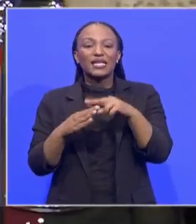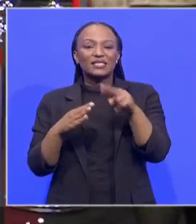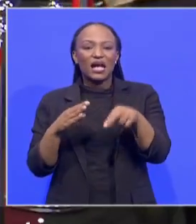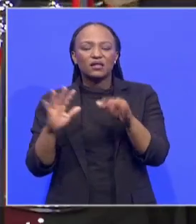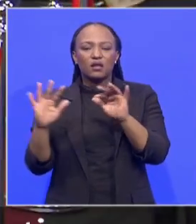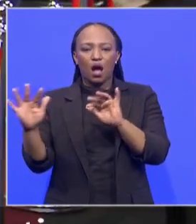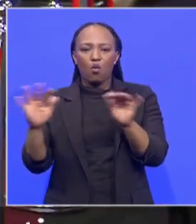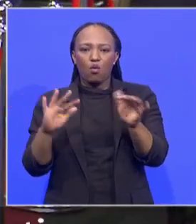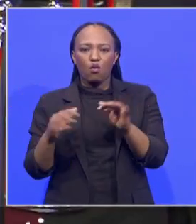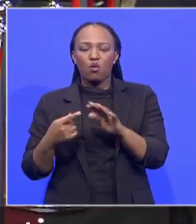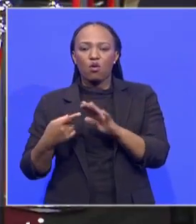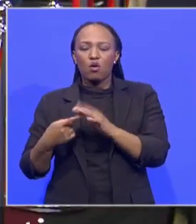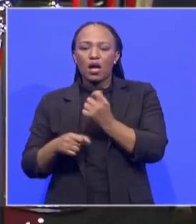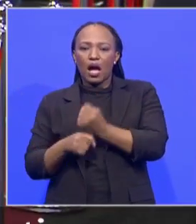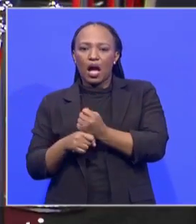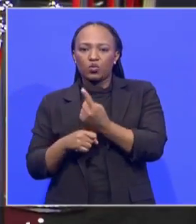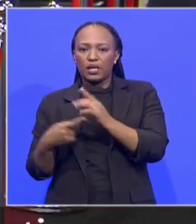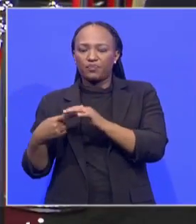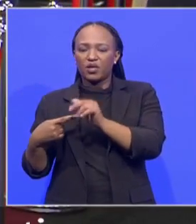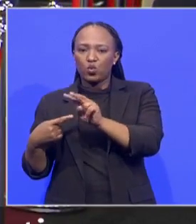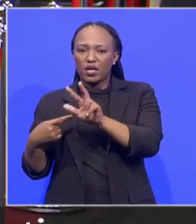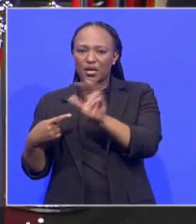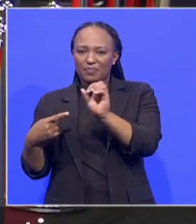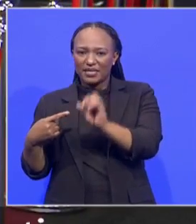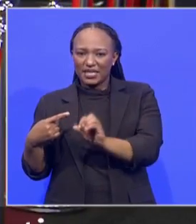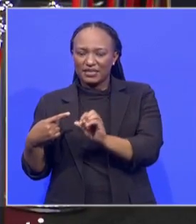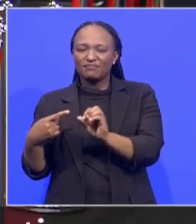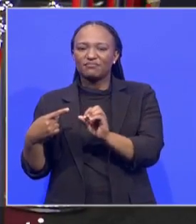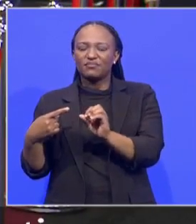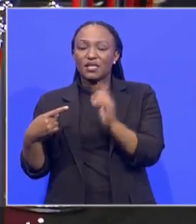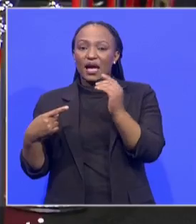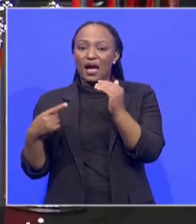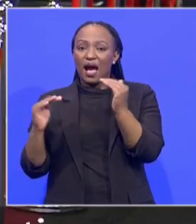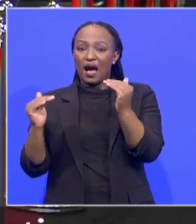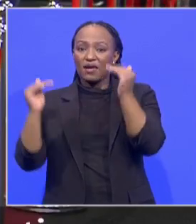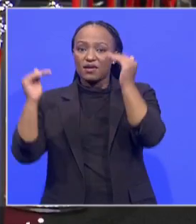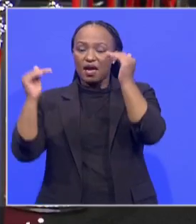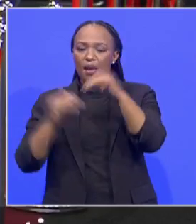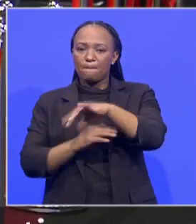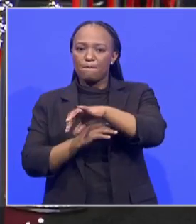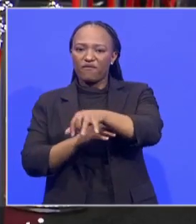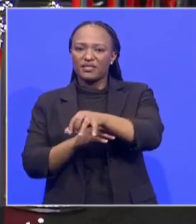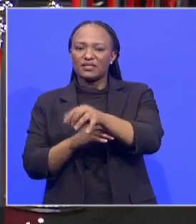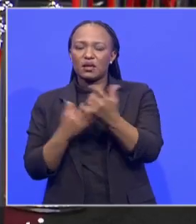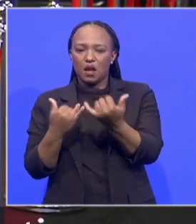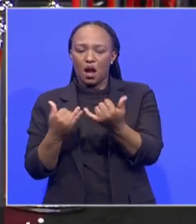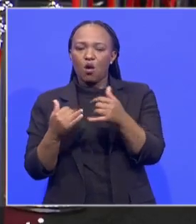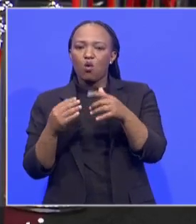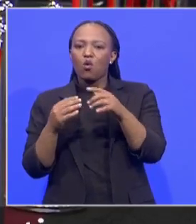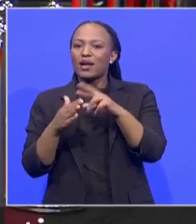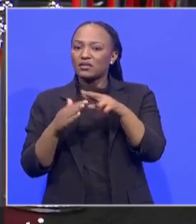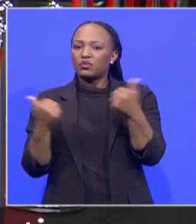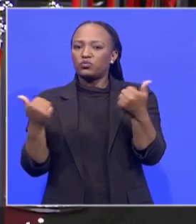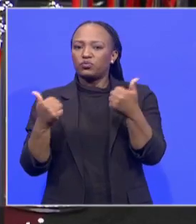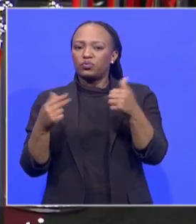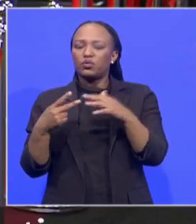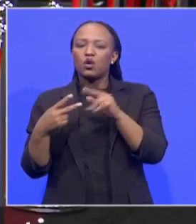course, Gauteng had captured 28%. The highest number or highest province there that it captured was the Northern Cape